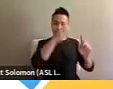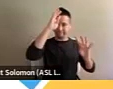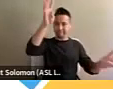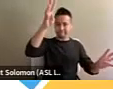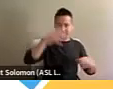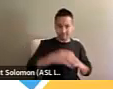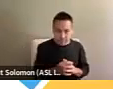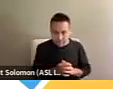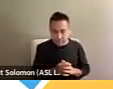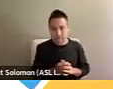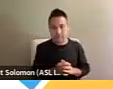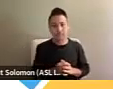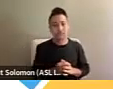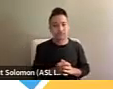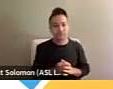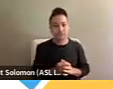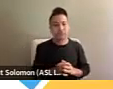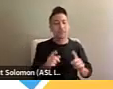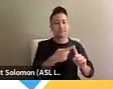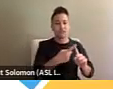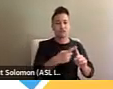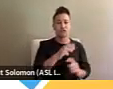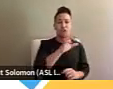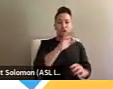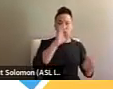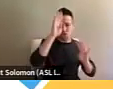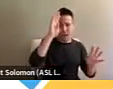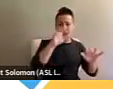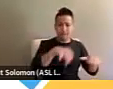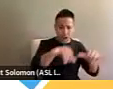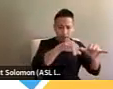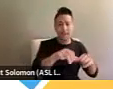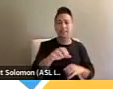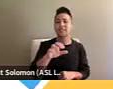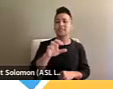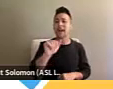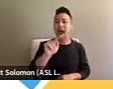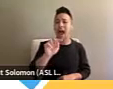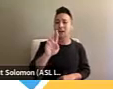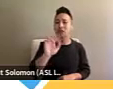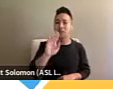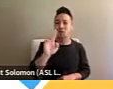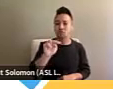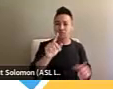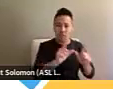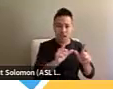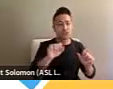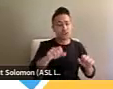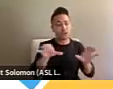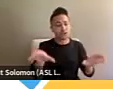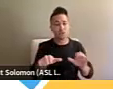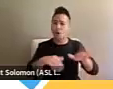the first one, Creative Commons Attribution License, allows you to do all the 5 R's